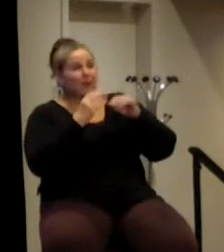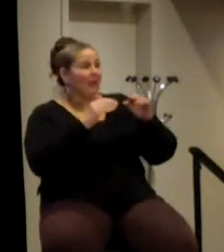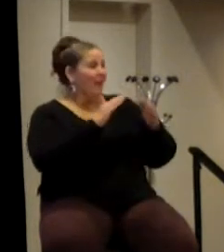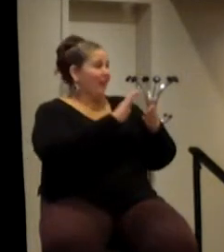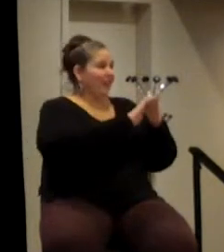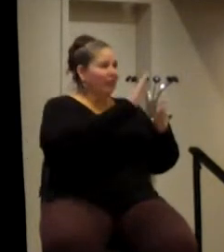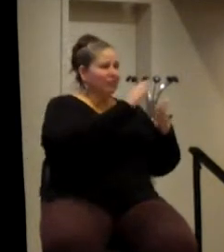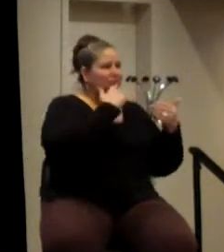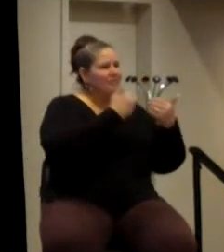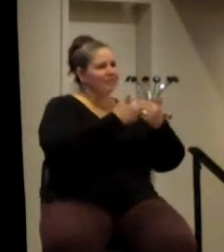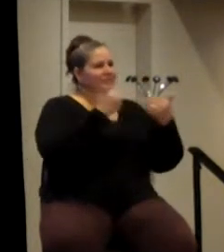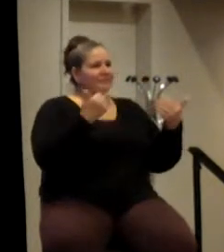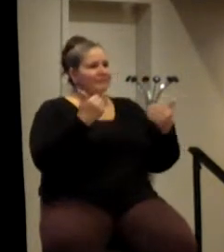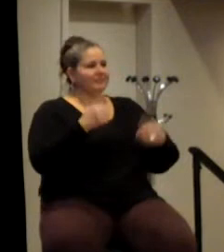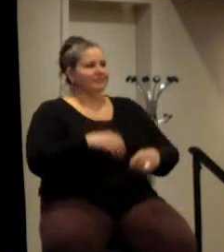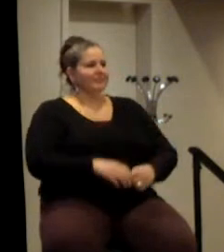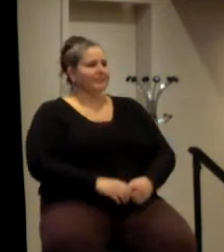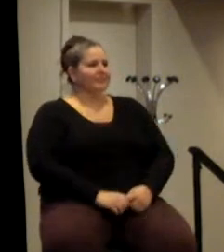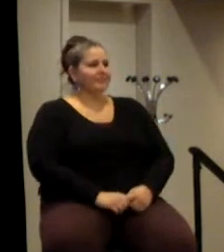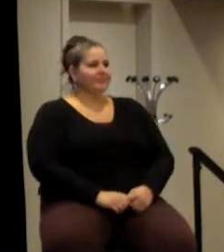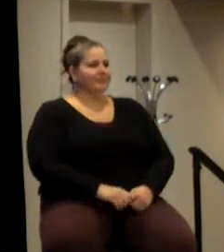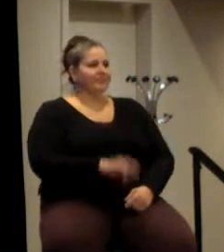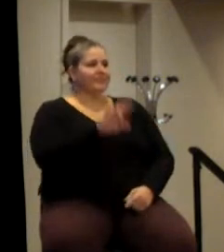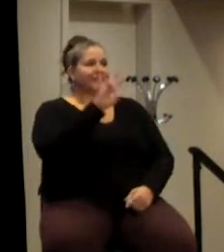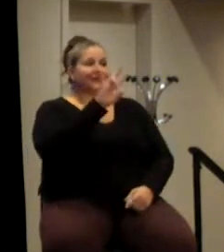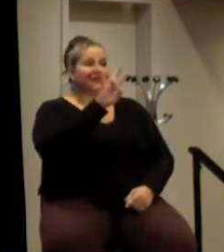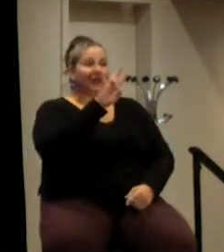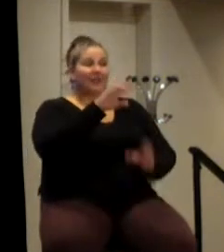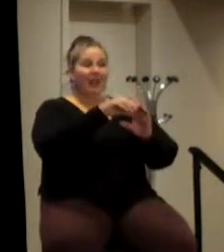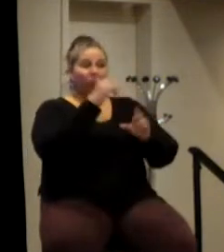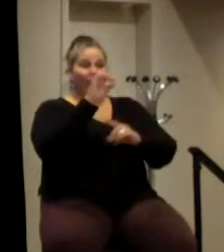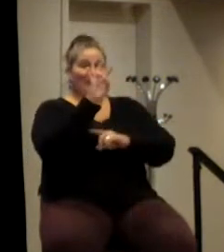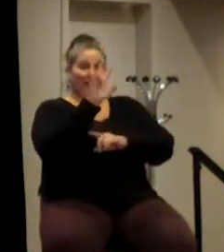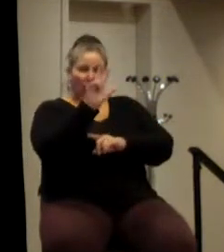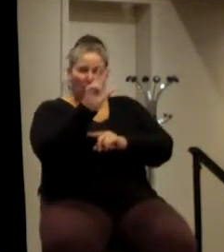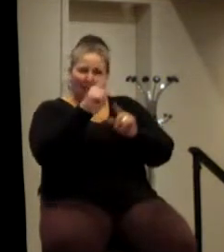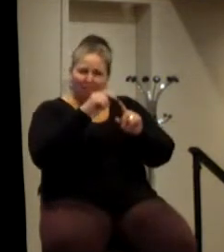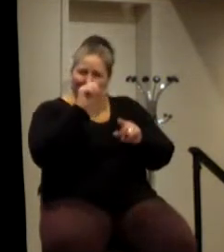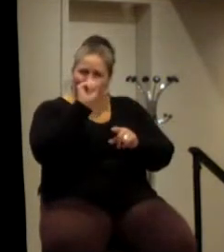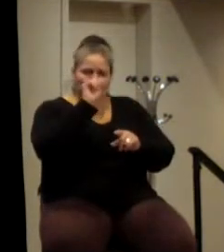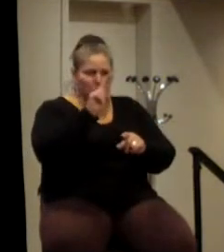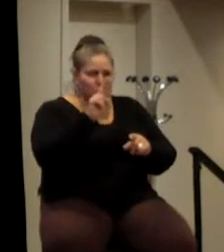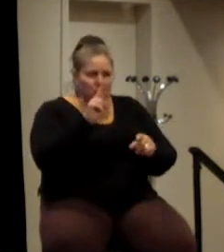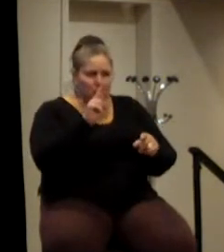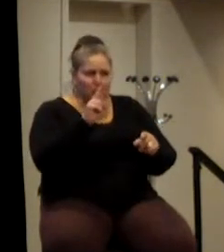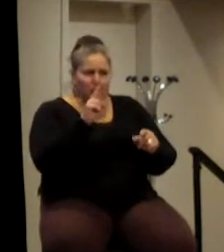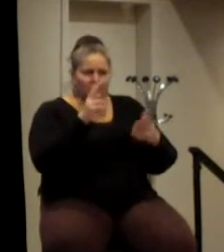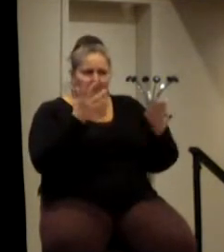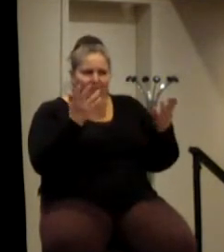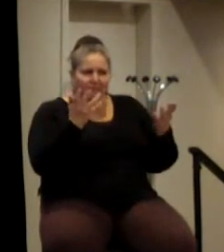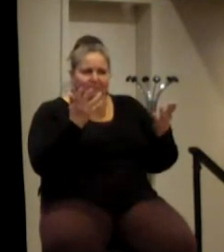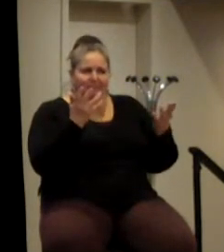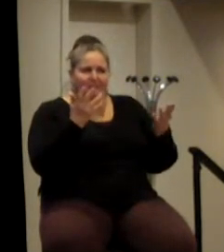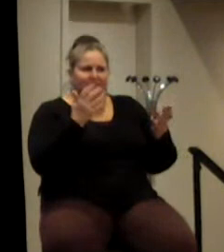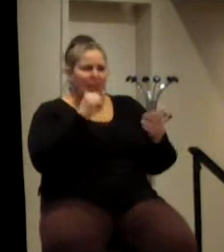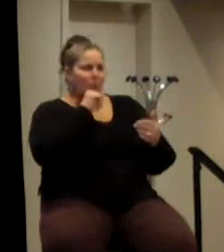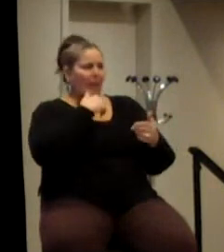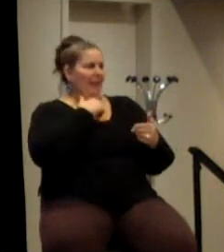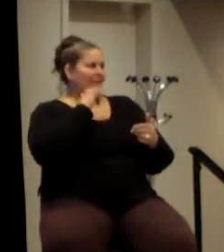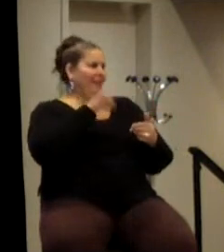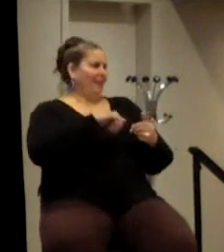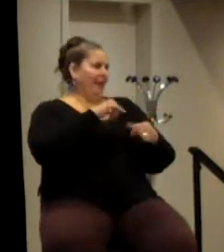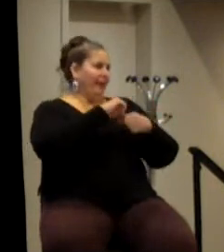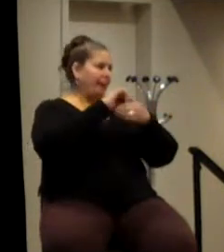reported being Syracuse University. I don't have that number out of my 61 today. It's again